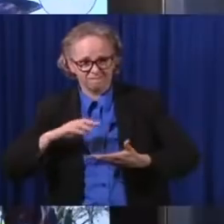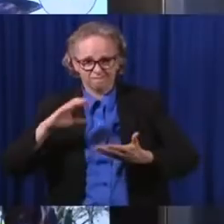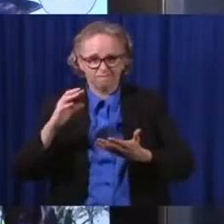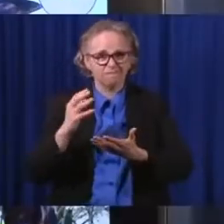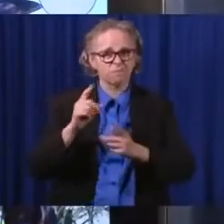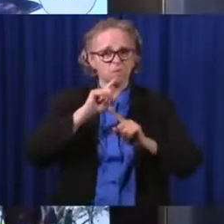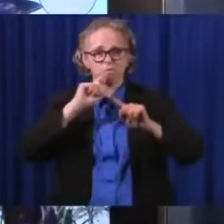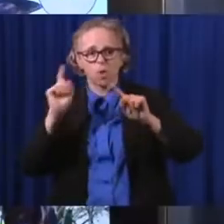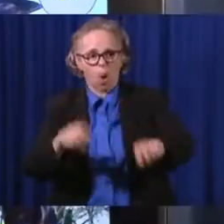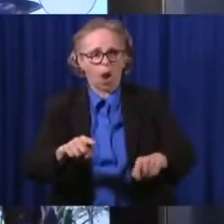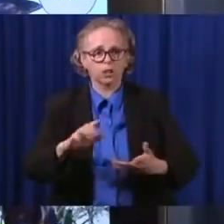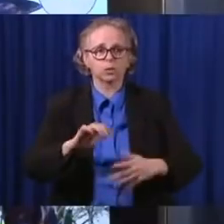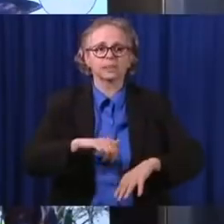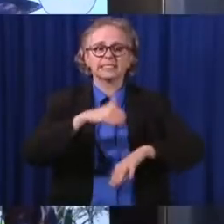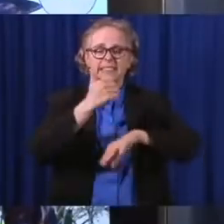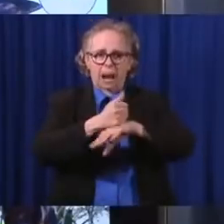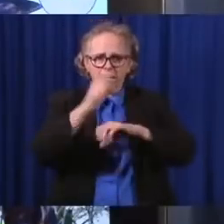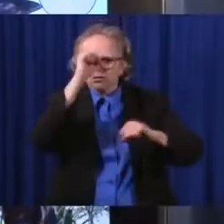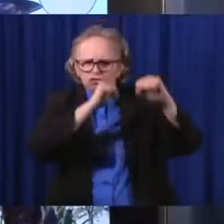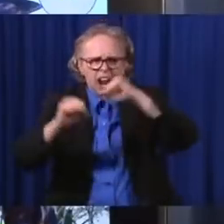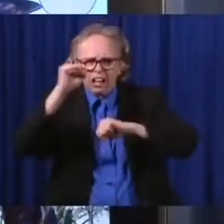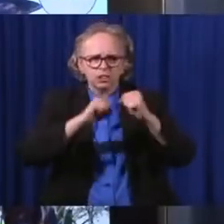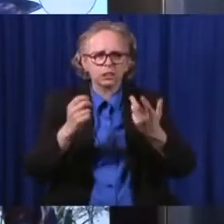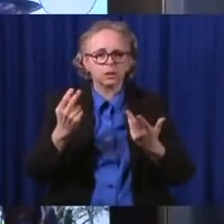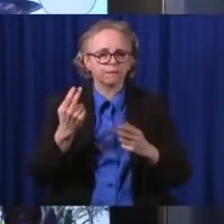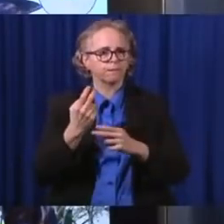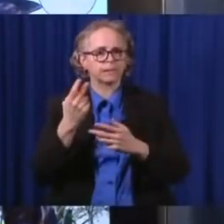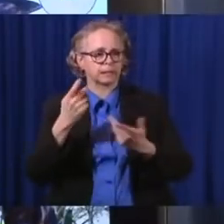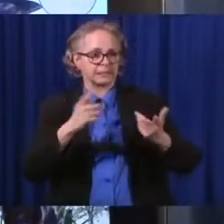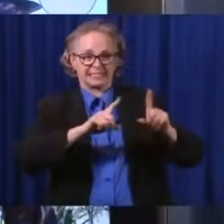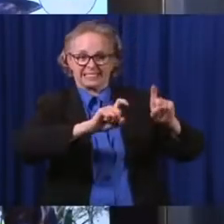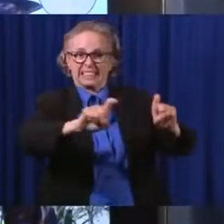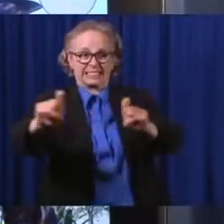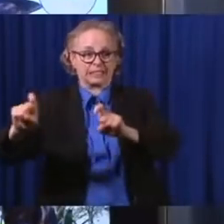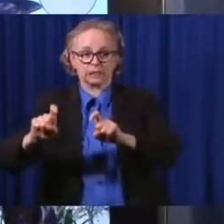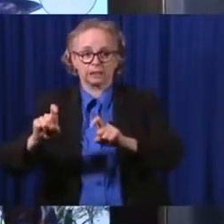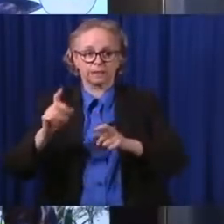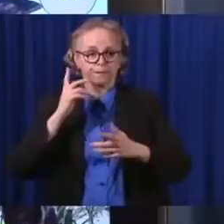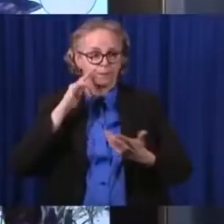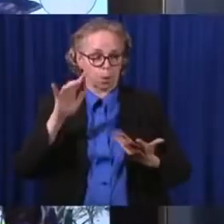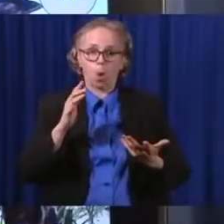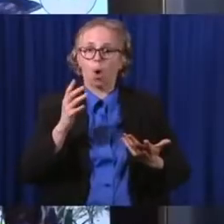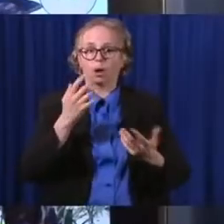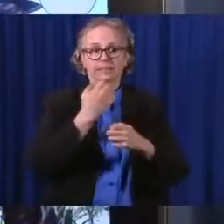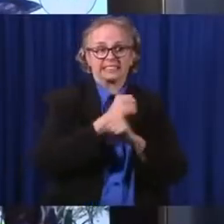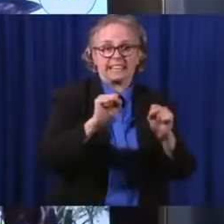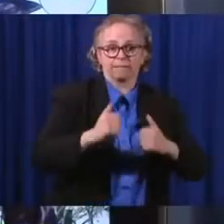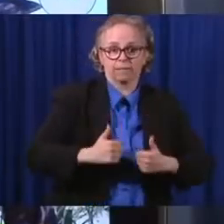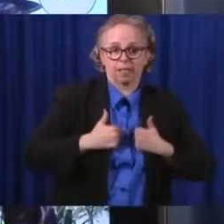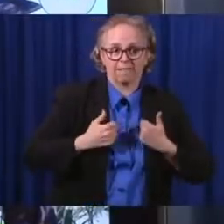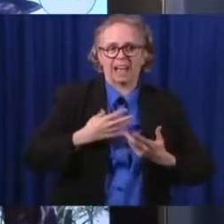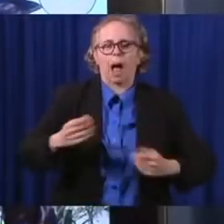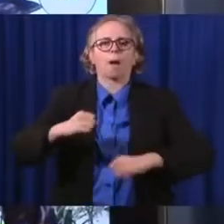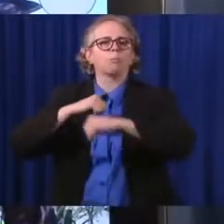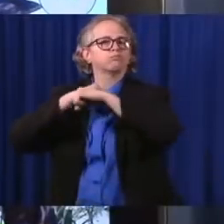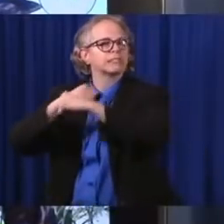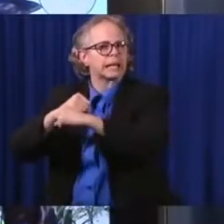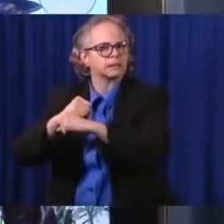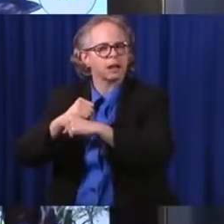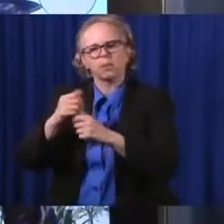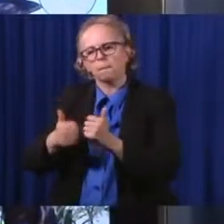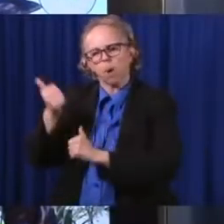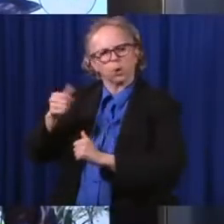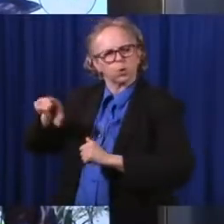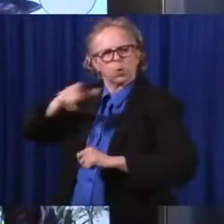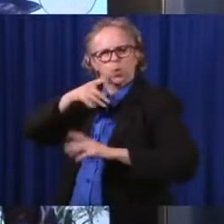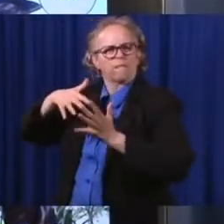testing, not only to save lives, but to protect our most vulnerable population. And we know that much of our vulnerable